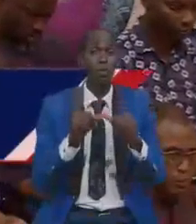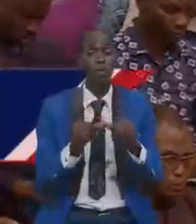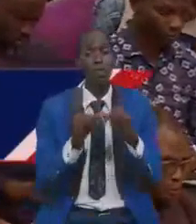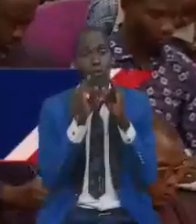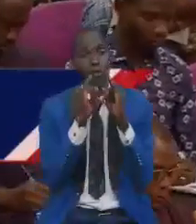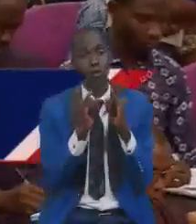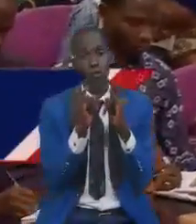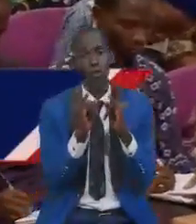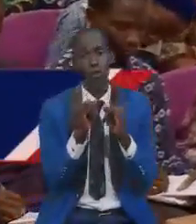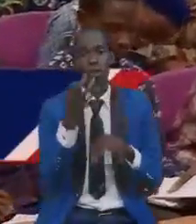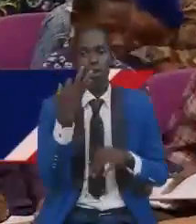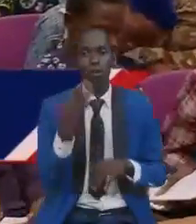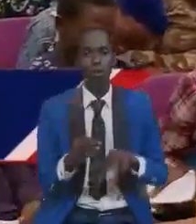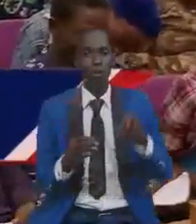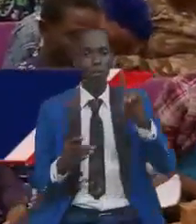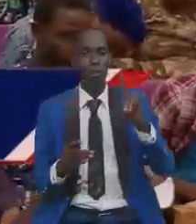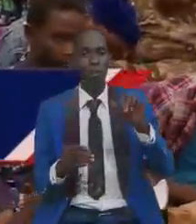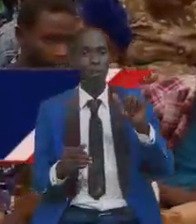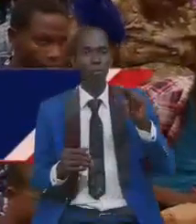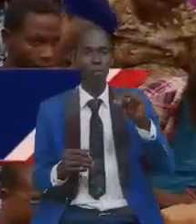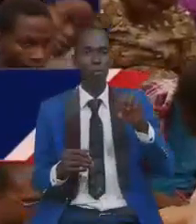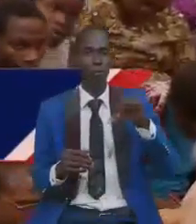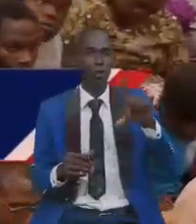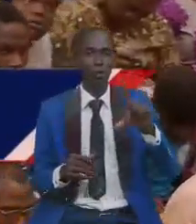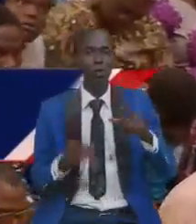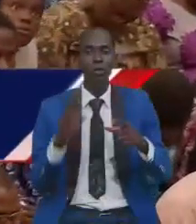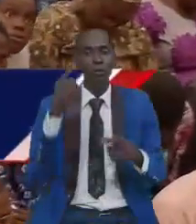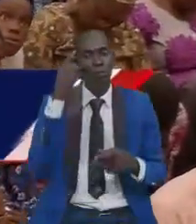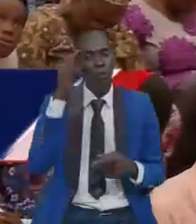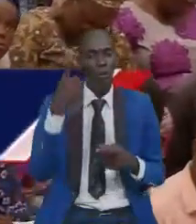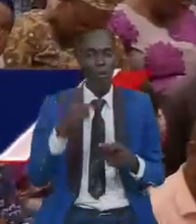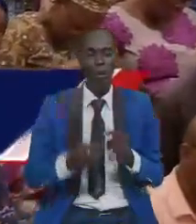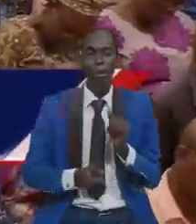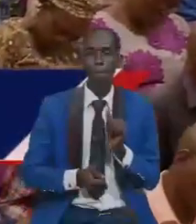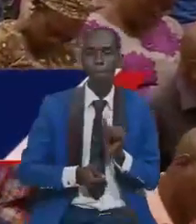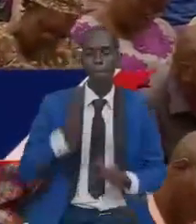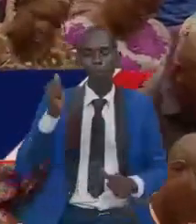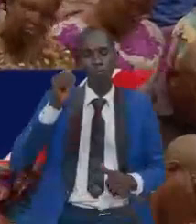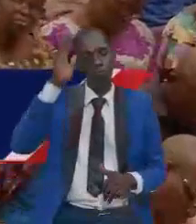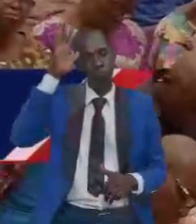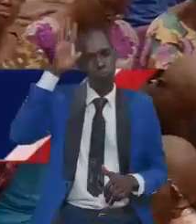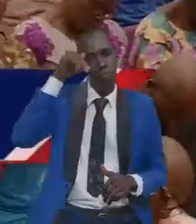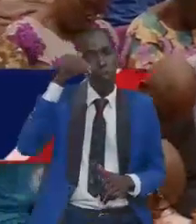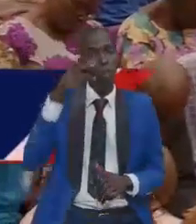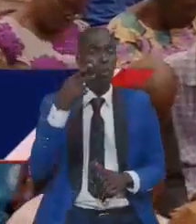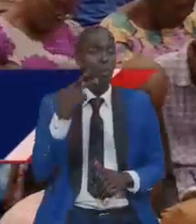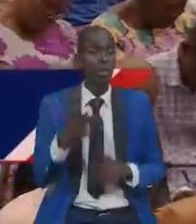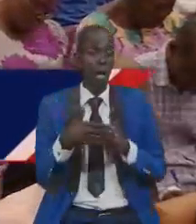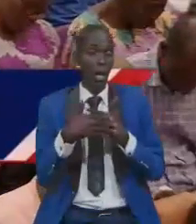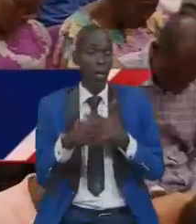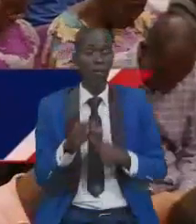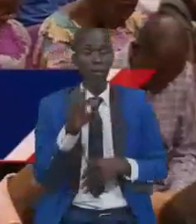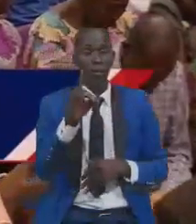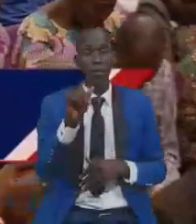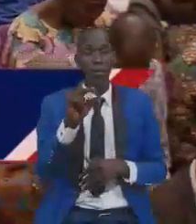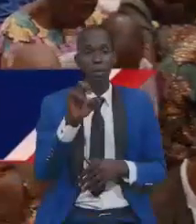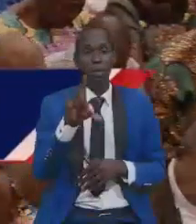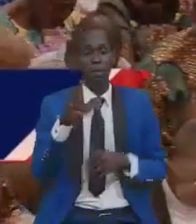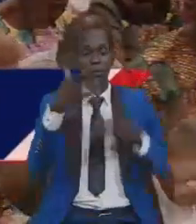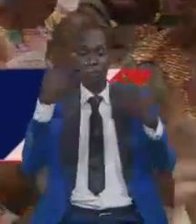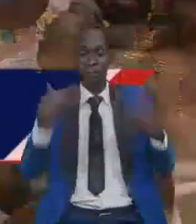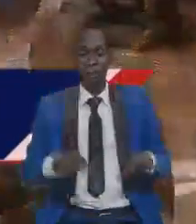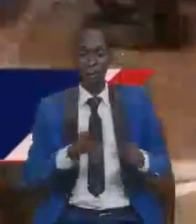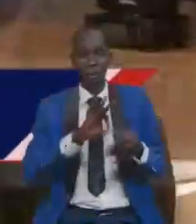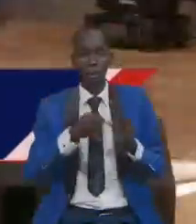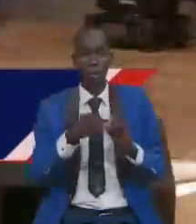the most haughty. Here Daniel, after the interpretation, now gave an